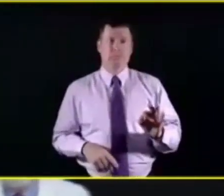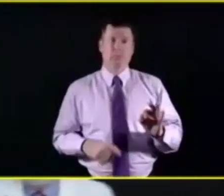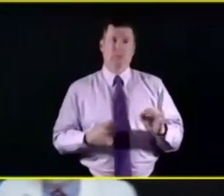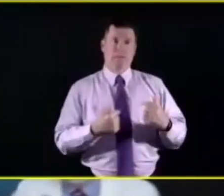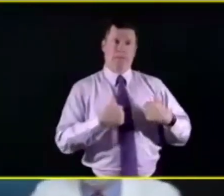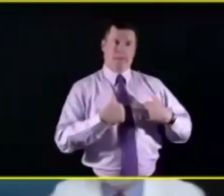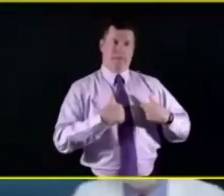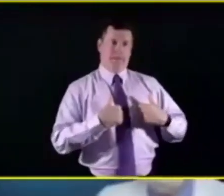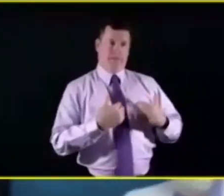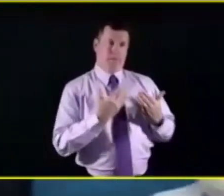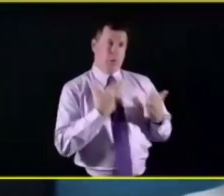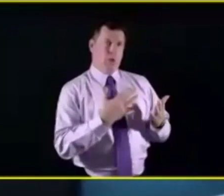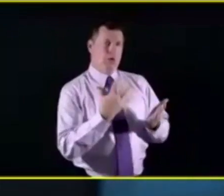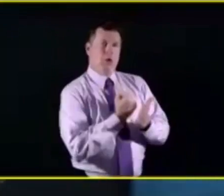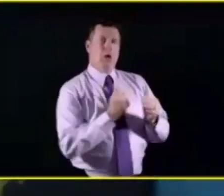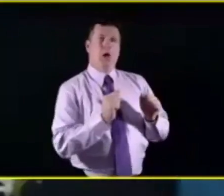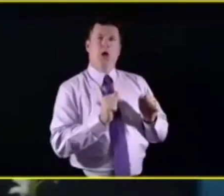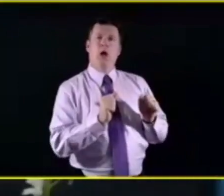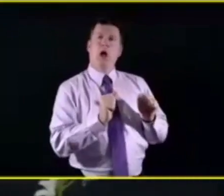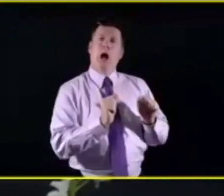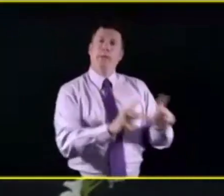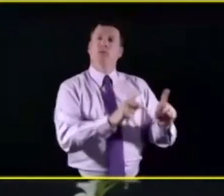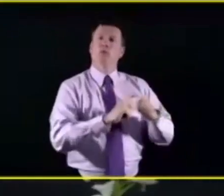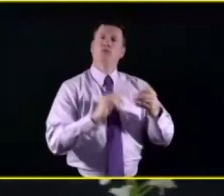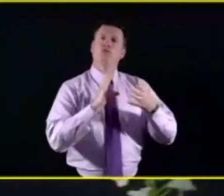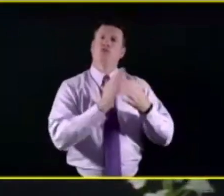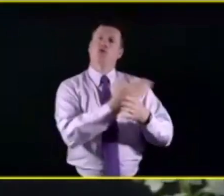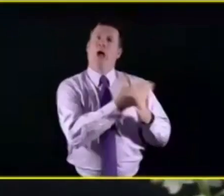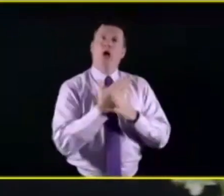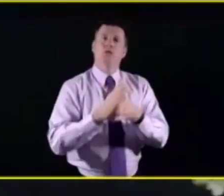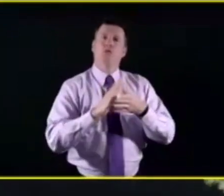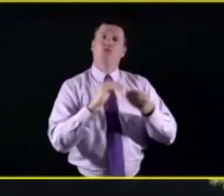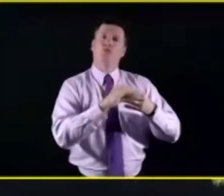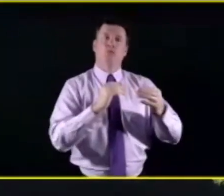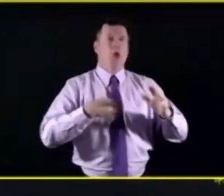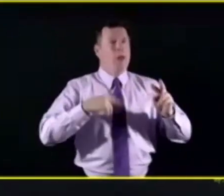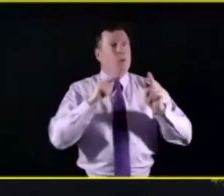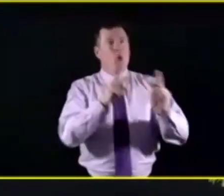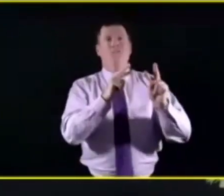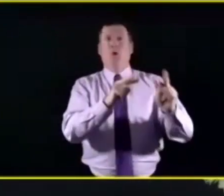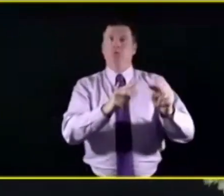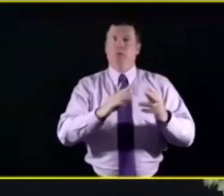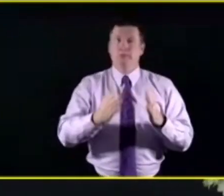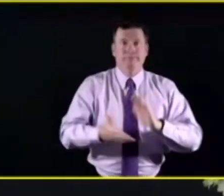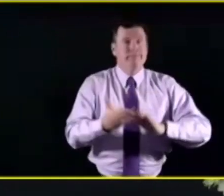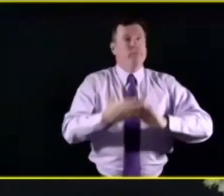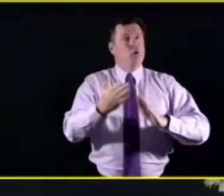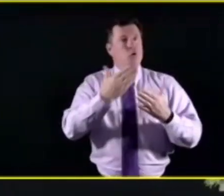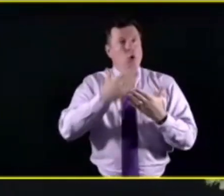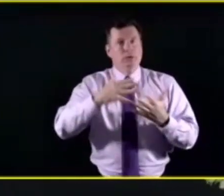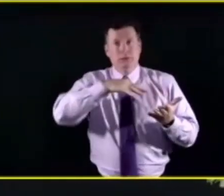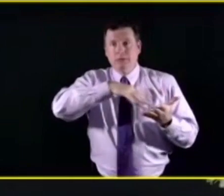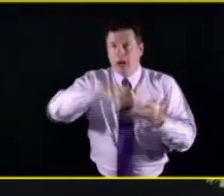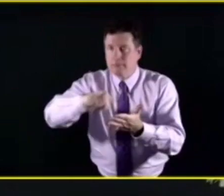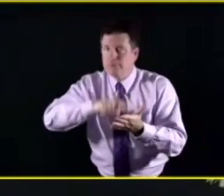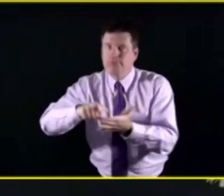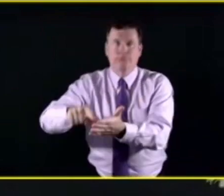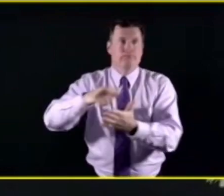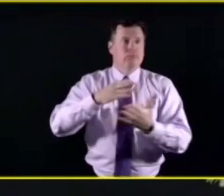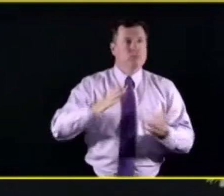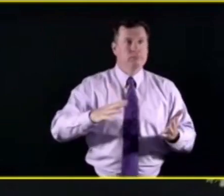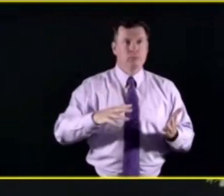We're looking forward to a successful study, and you know, hopefully this represents the beginning of the